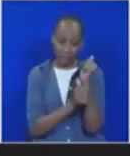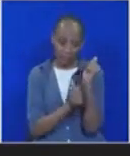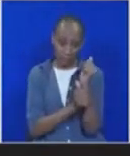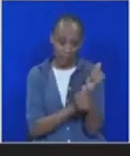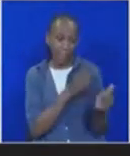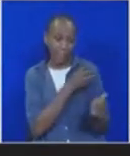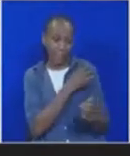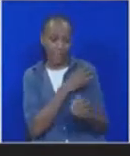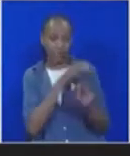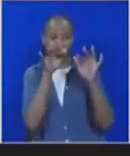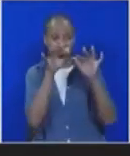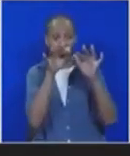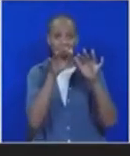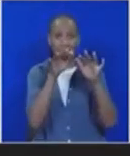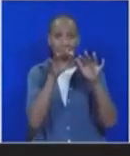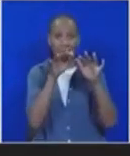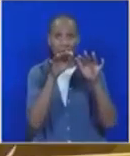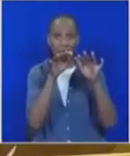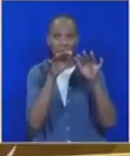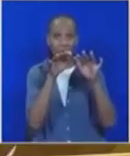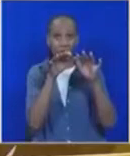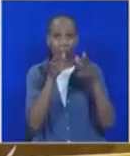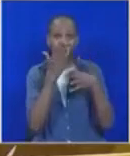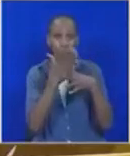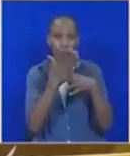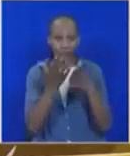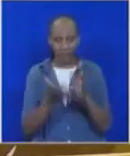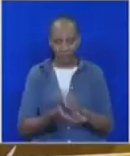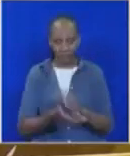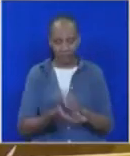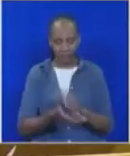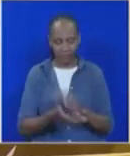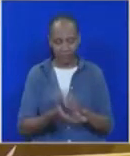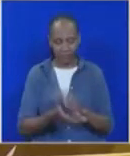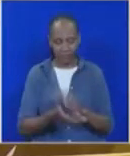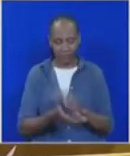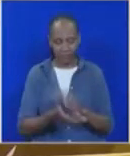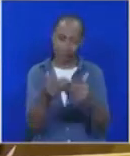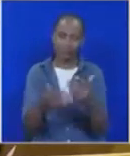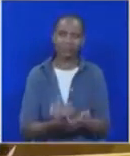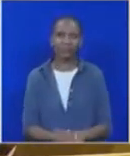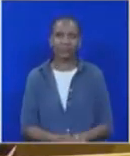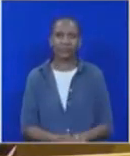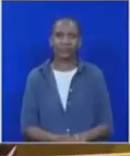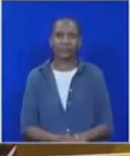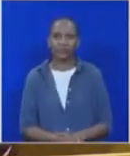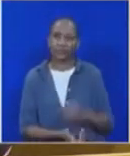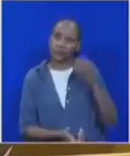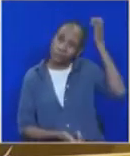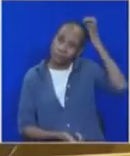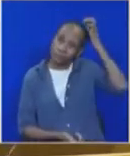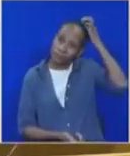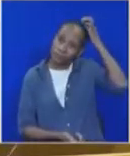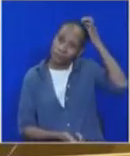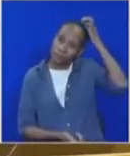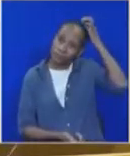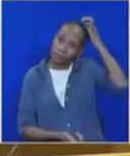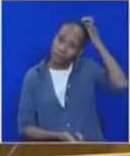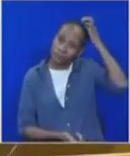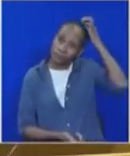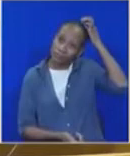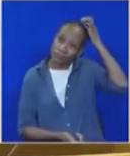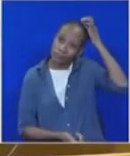continue in closing this debate. Thank you, Chairperson. Although they accuse me of being a white man, I can sometimes also be a black